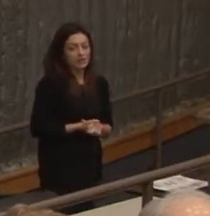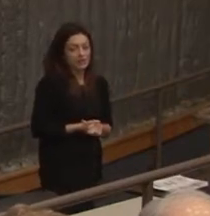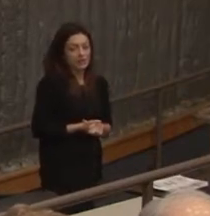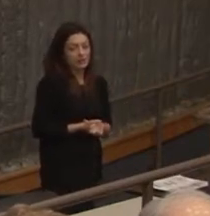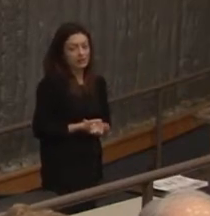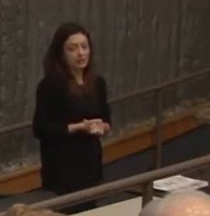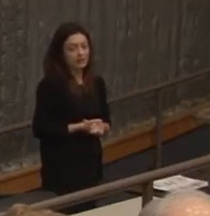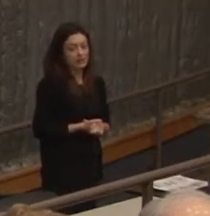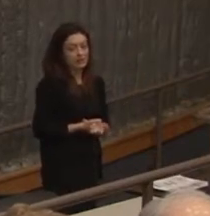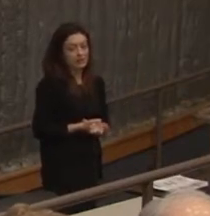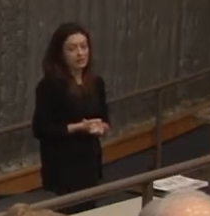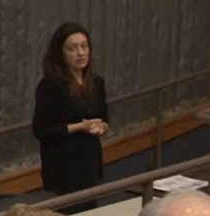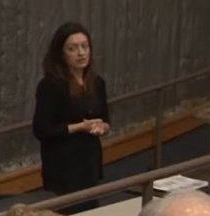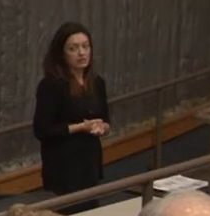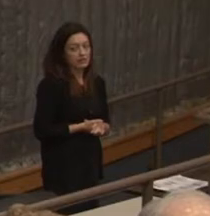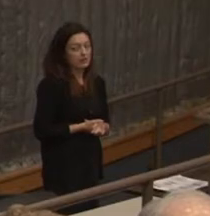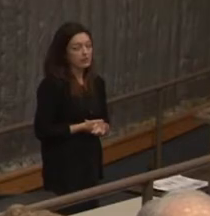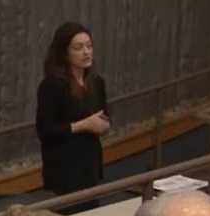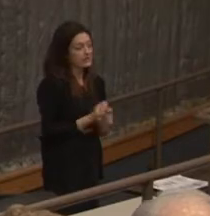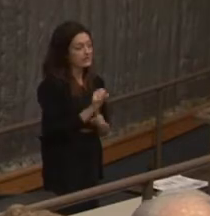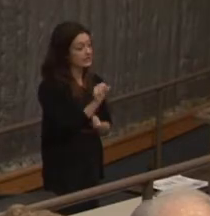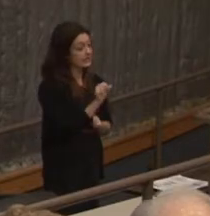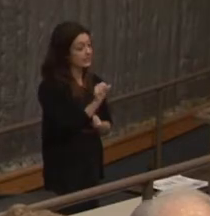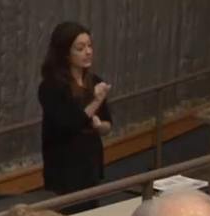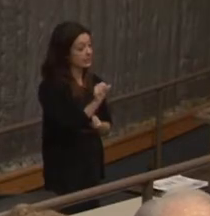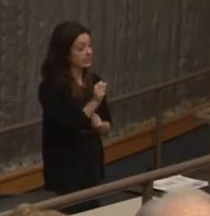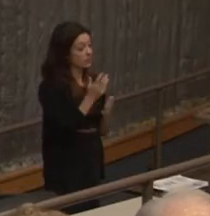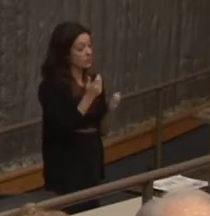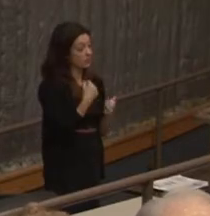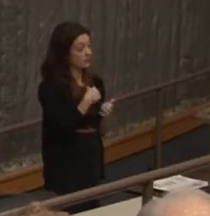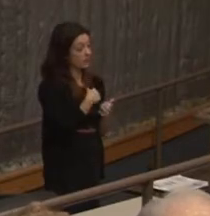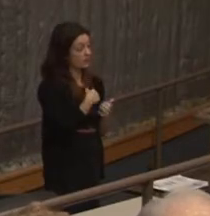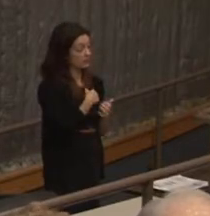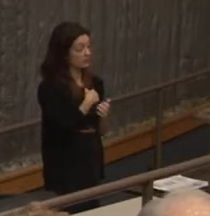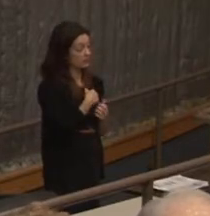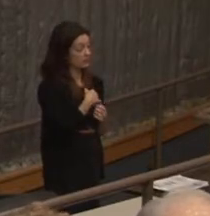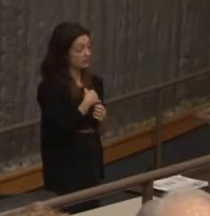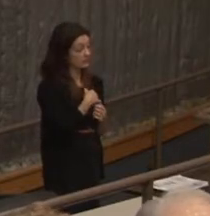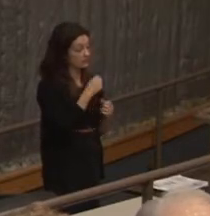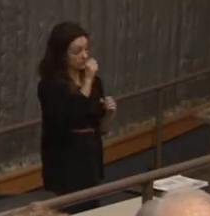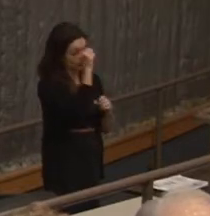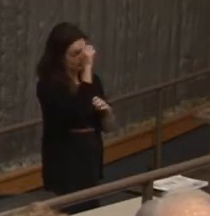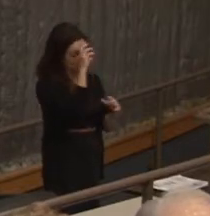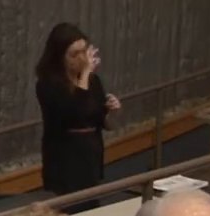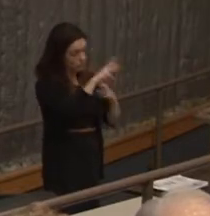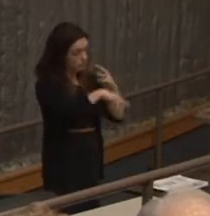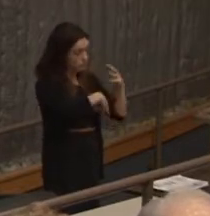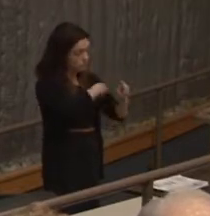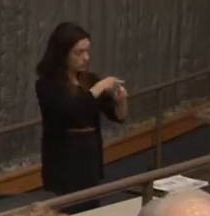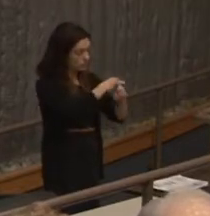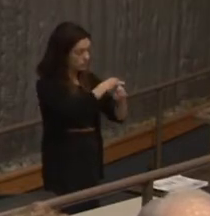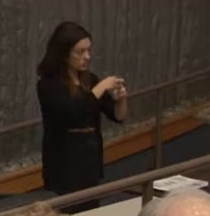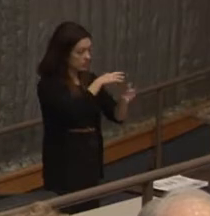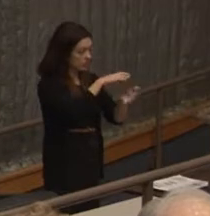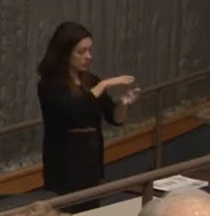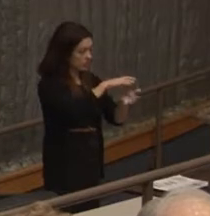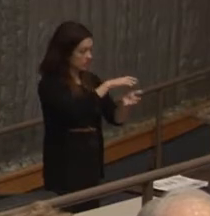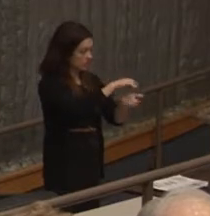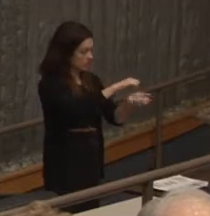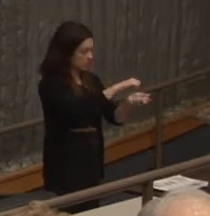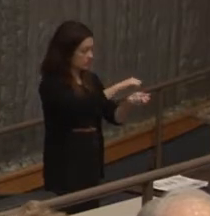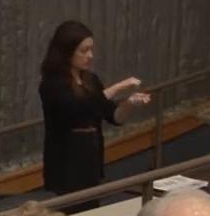He wants to enable us to imagine a world that was destroyed and was not